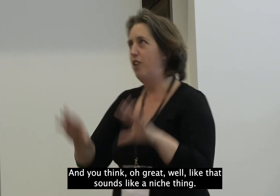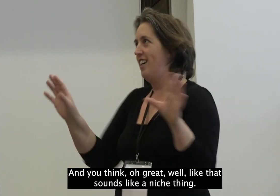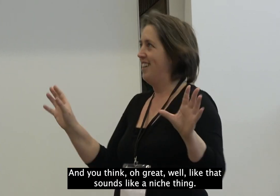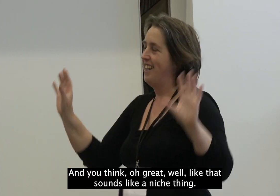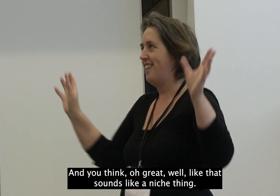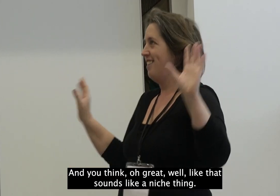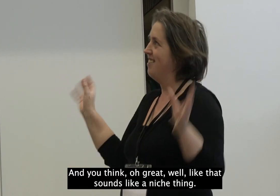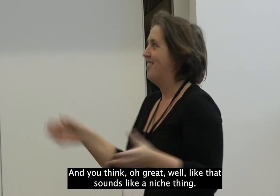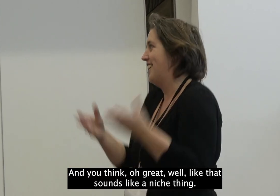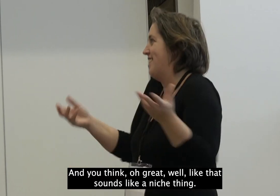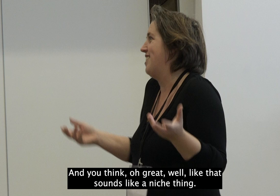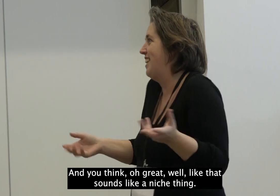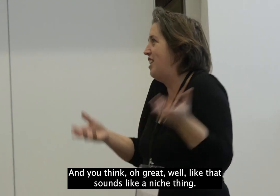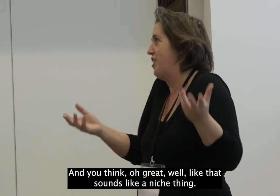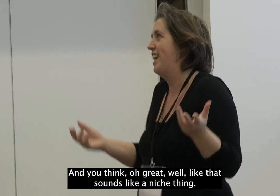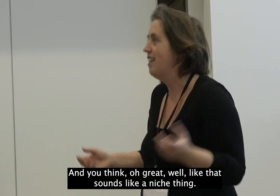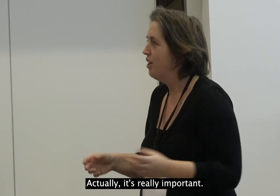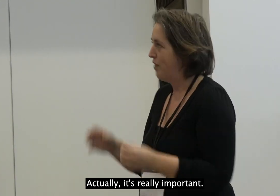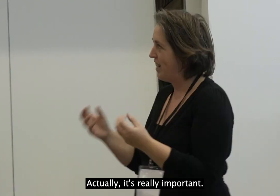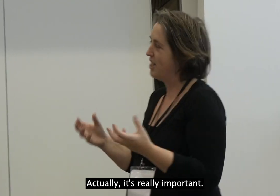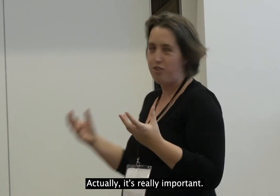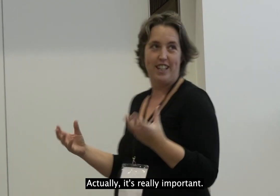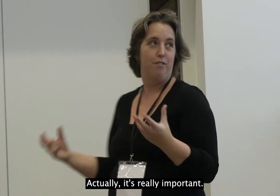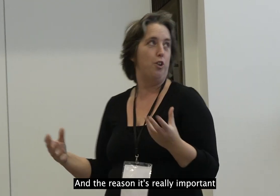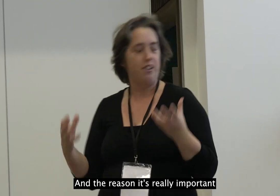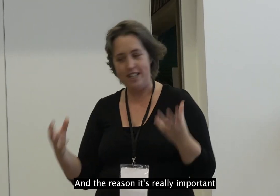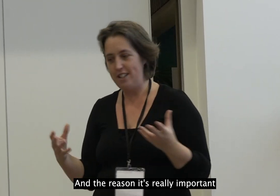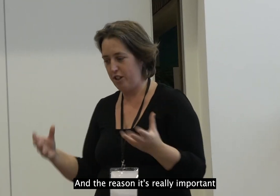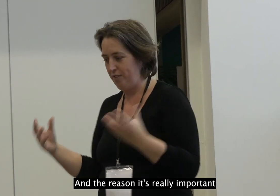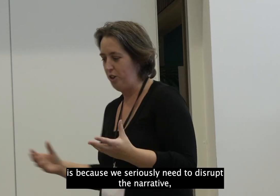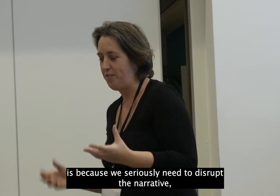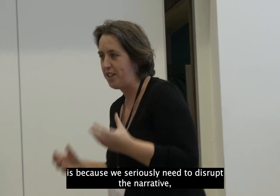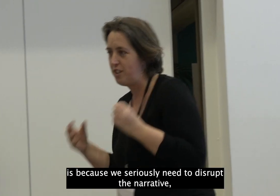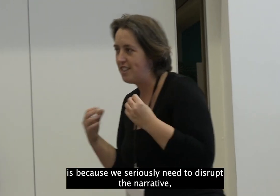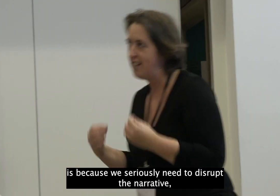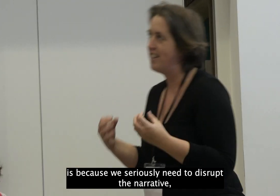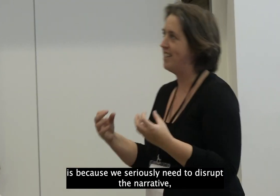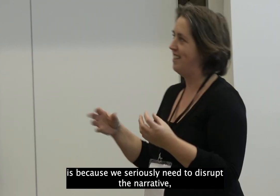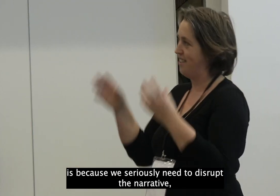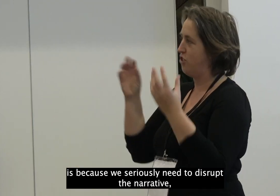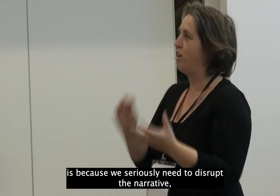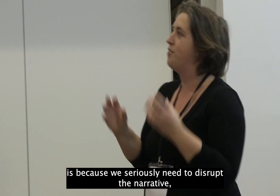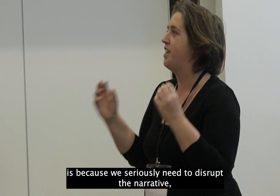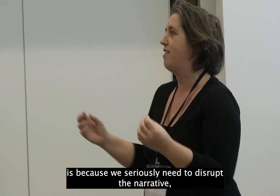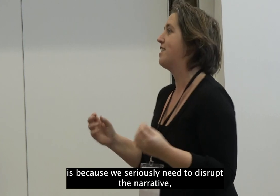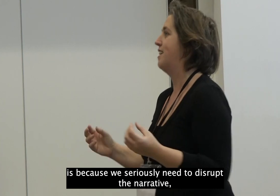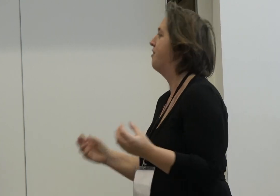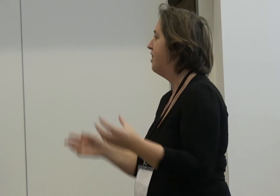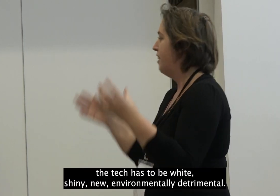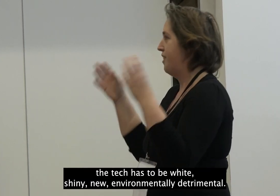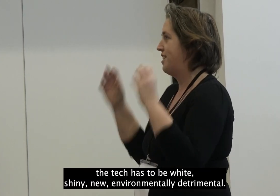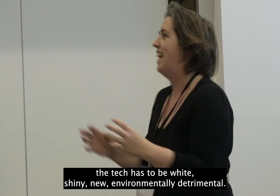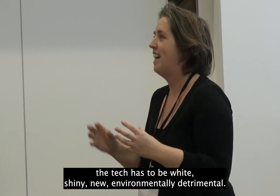great, that sounds like a niche thing. But actually, it's really important. And the reason it's really important is because we seriously need to disrupt the